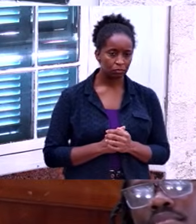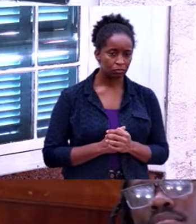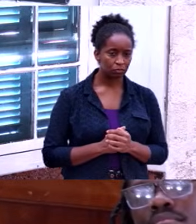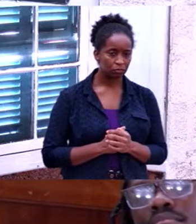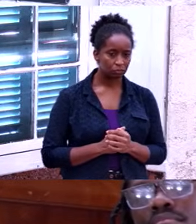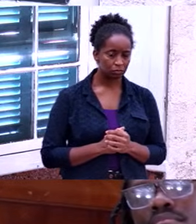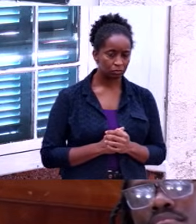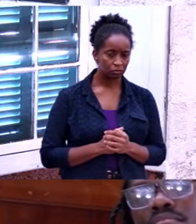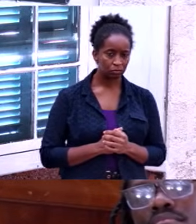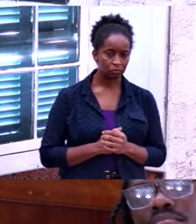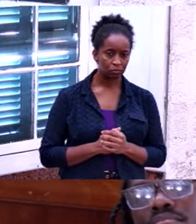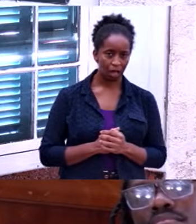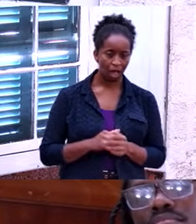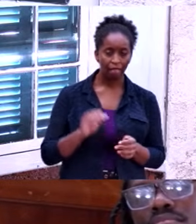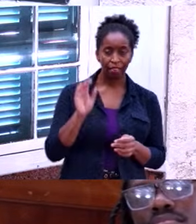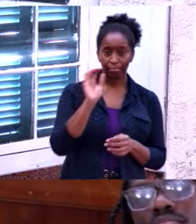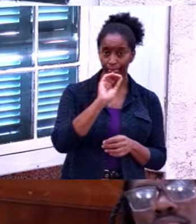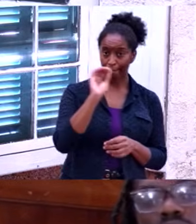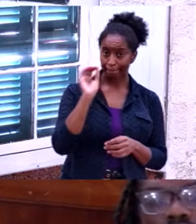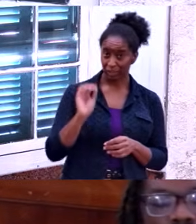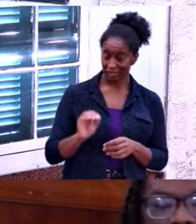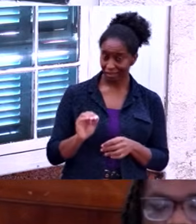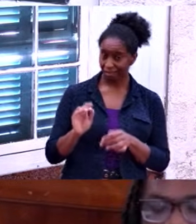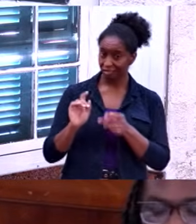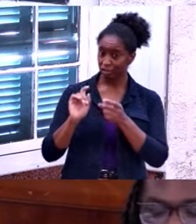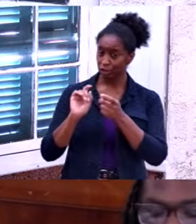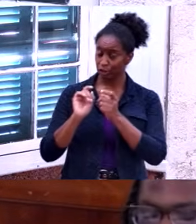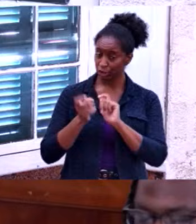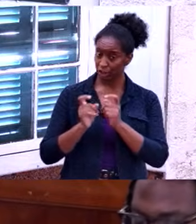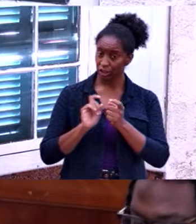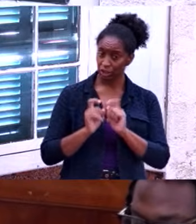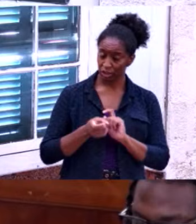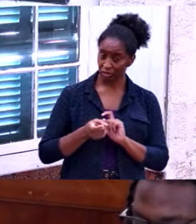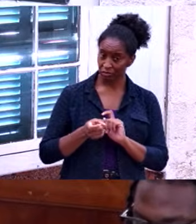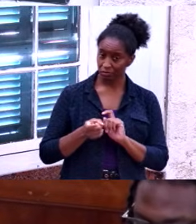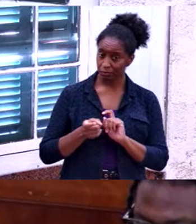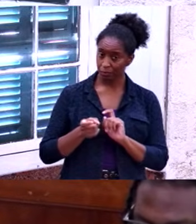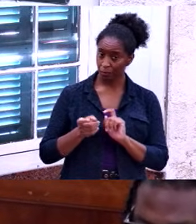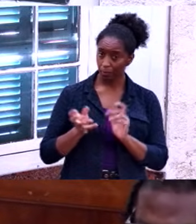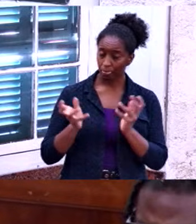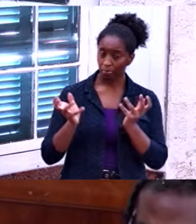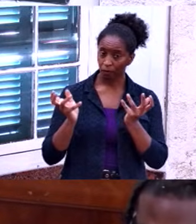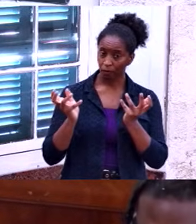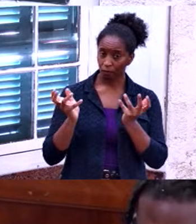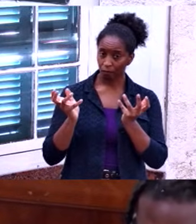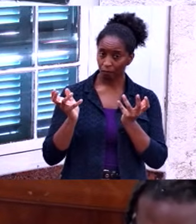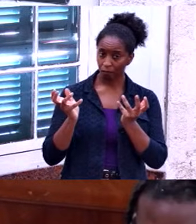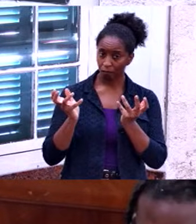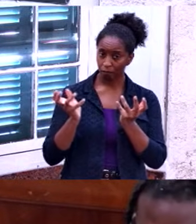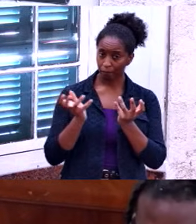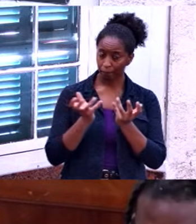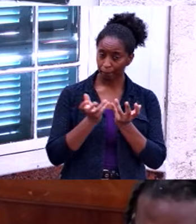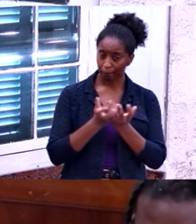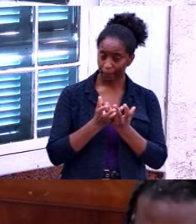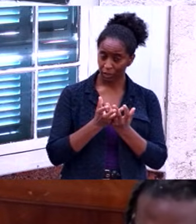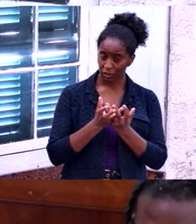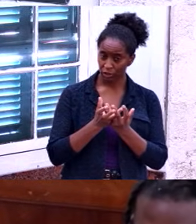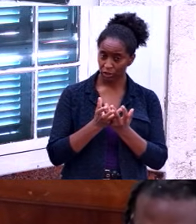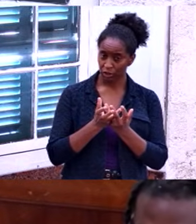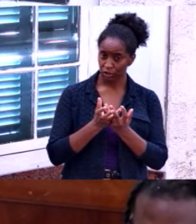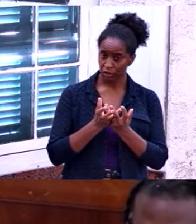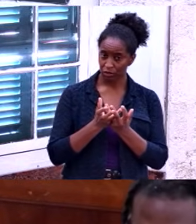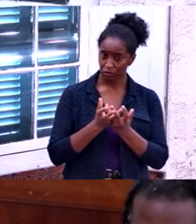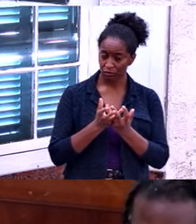percentages to be more reflective of these demographic trends that we have, where a small